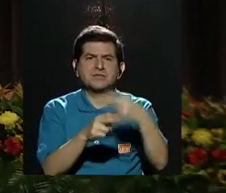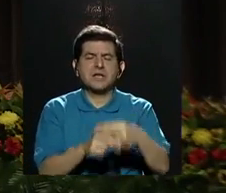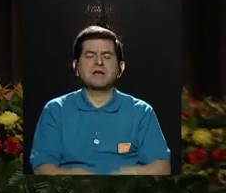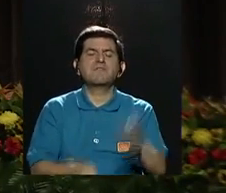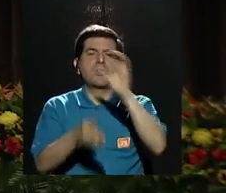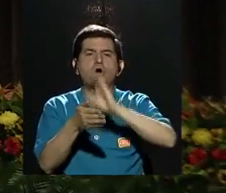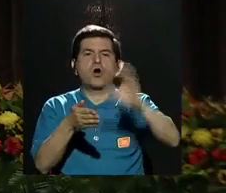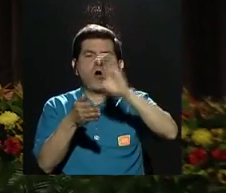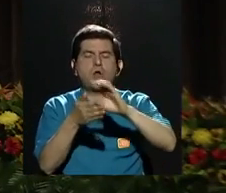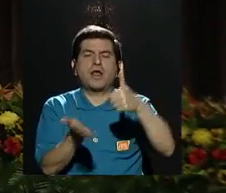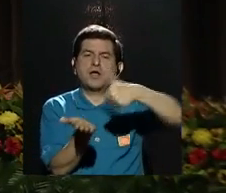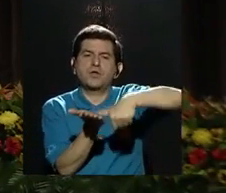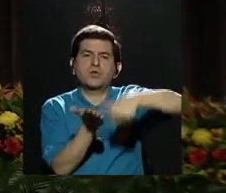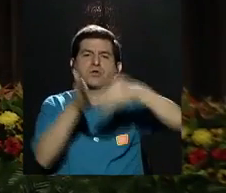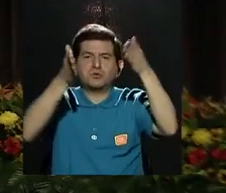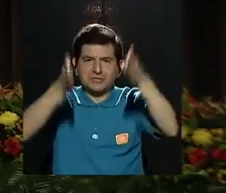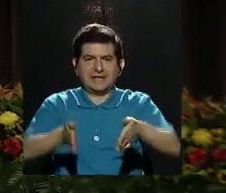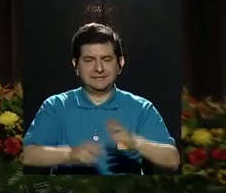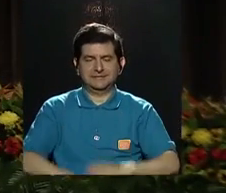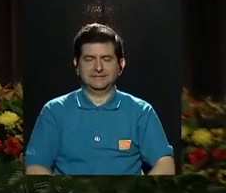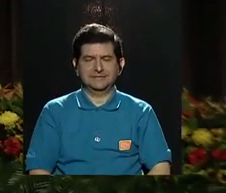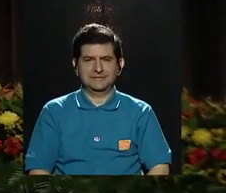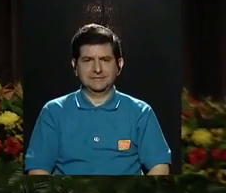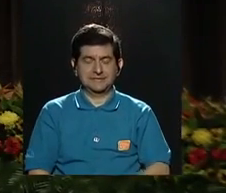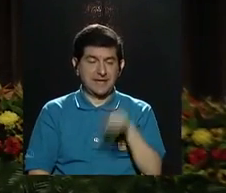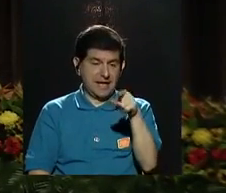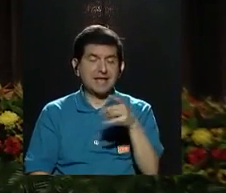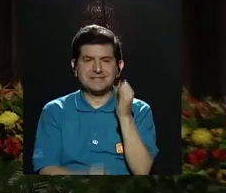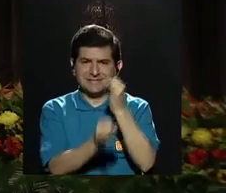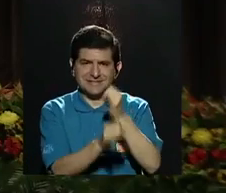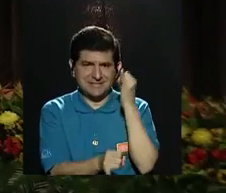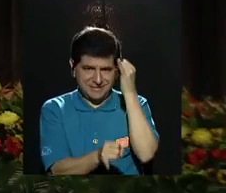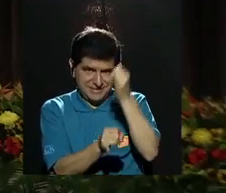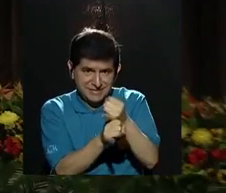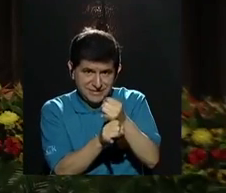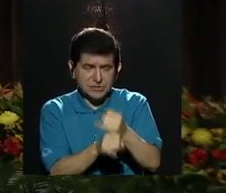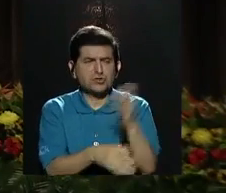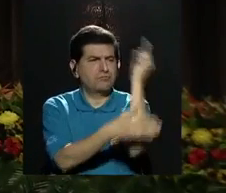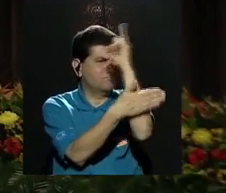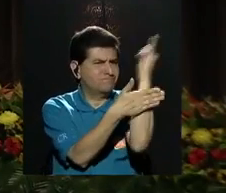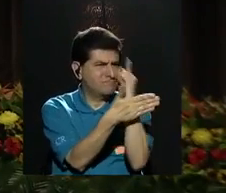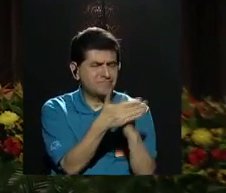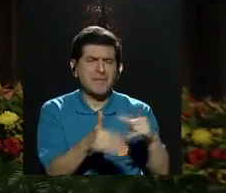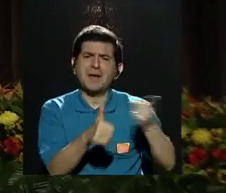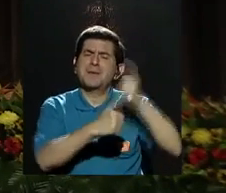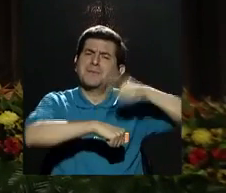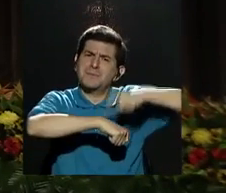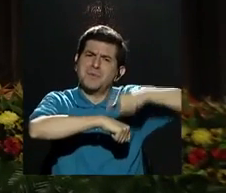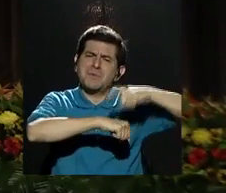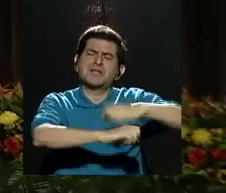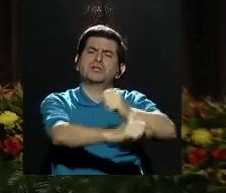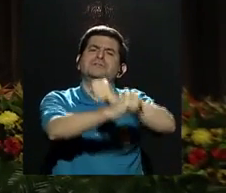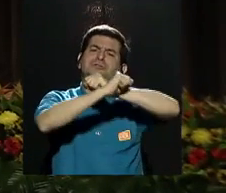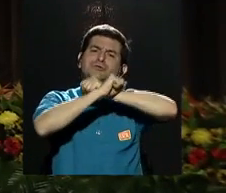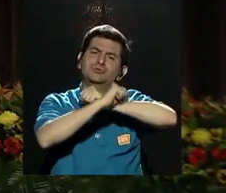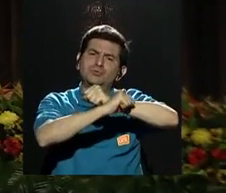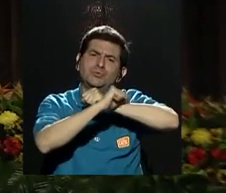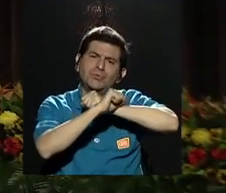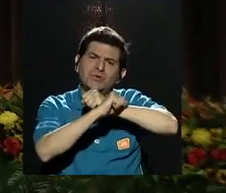College. This institution was originally designed to guarantee